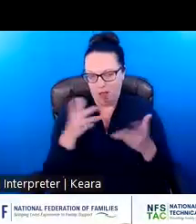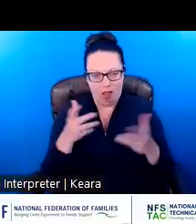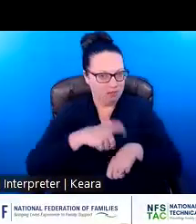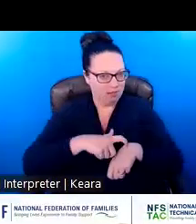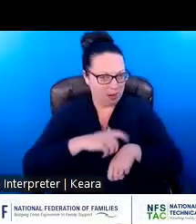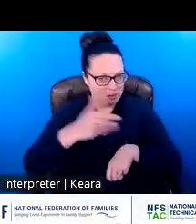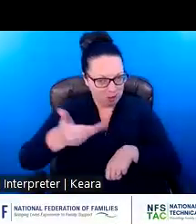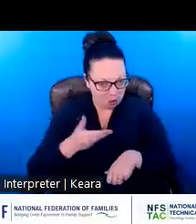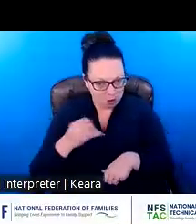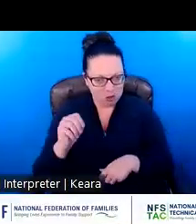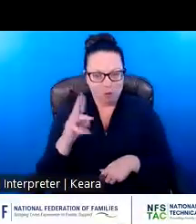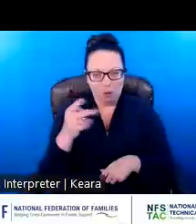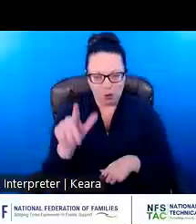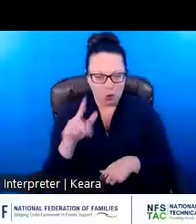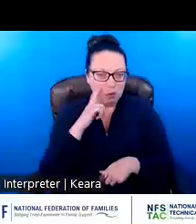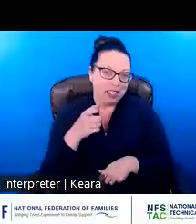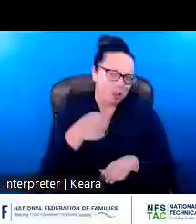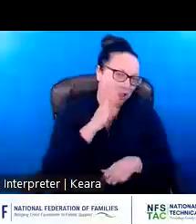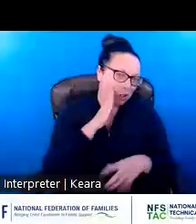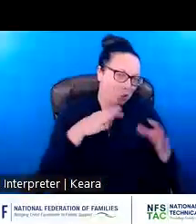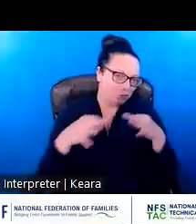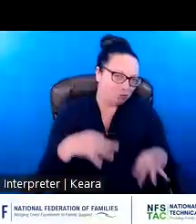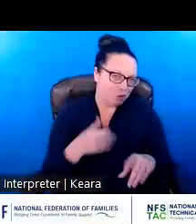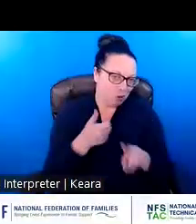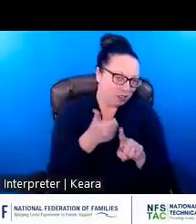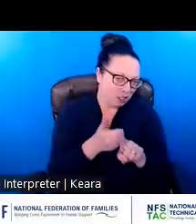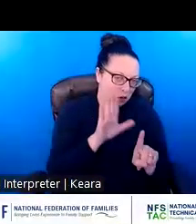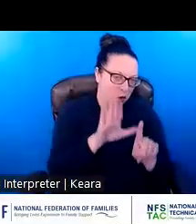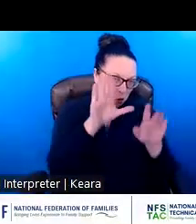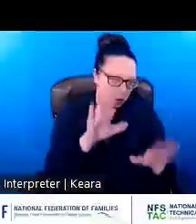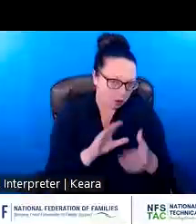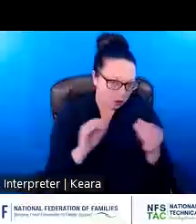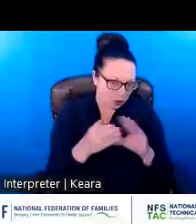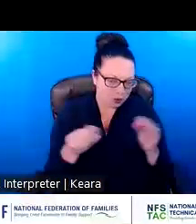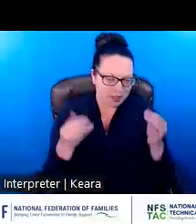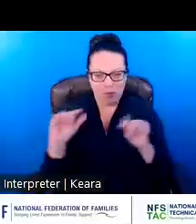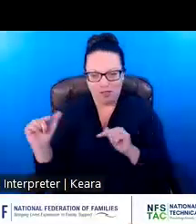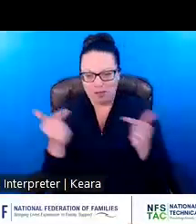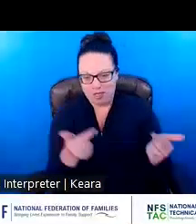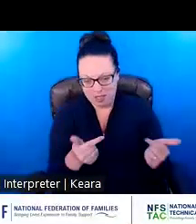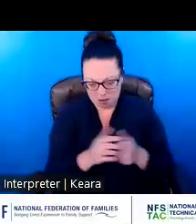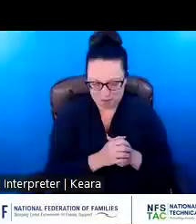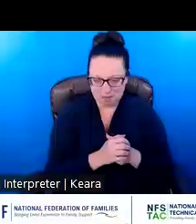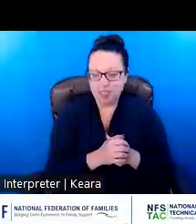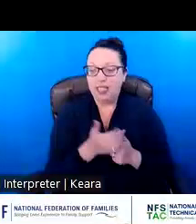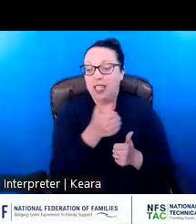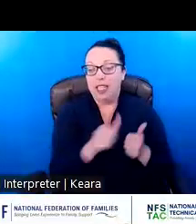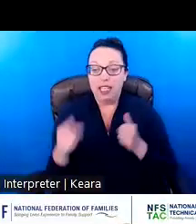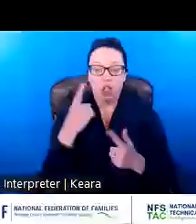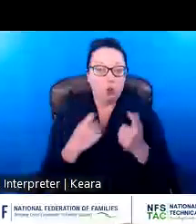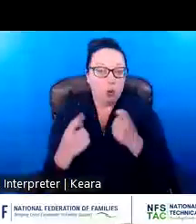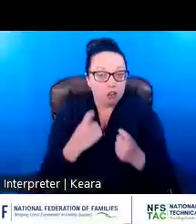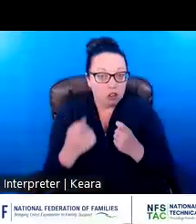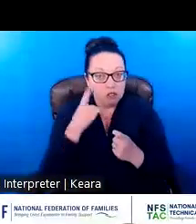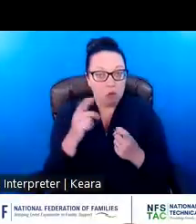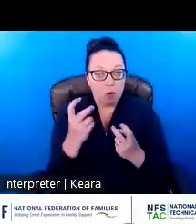because she's going to tell you her wonderful story. So right now, I'd love to pass it on. Please put any questions for the panelists